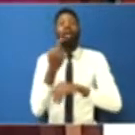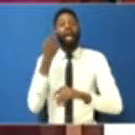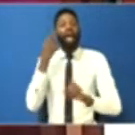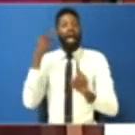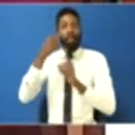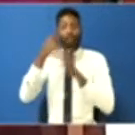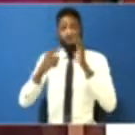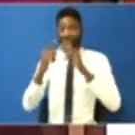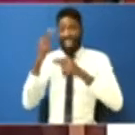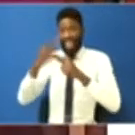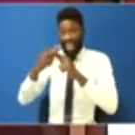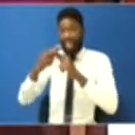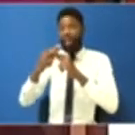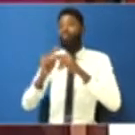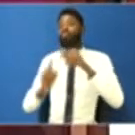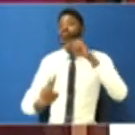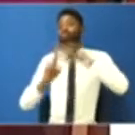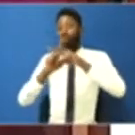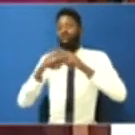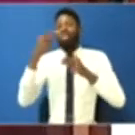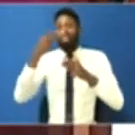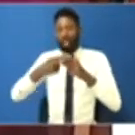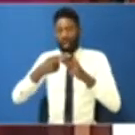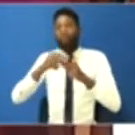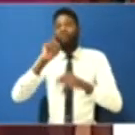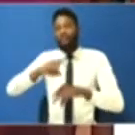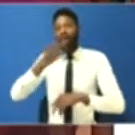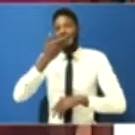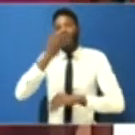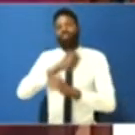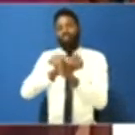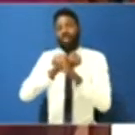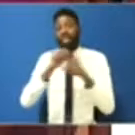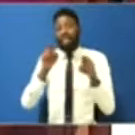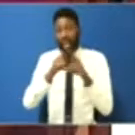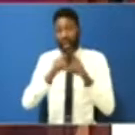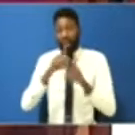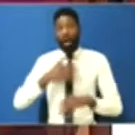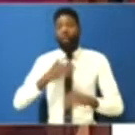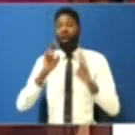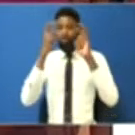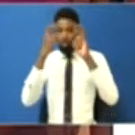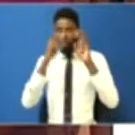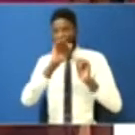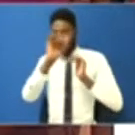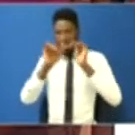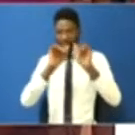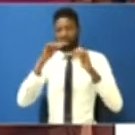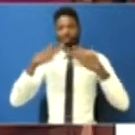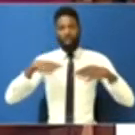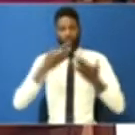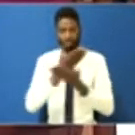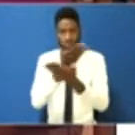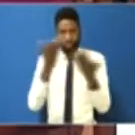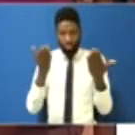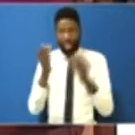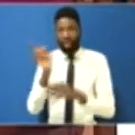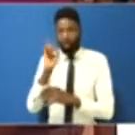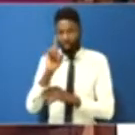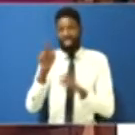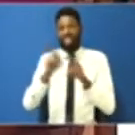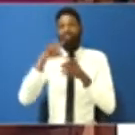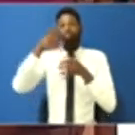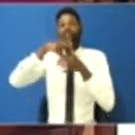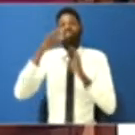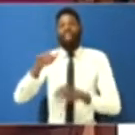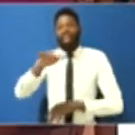been carefully selected after a thorough assessment of sentiments of the regular residents and voters in the city of nairobi